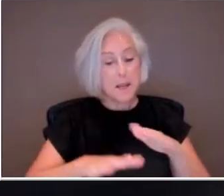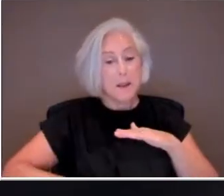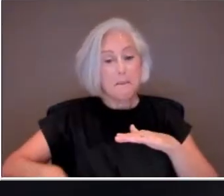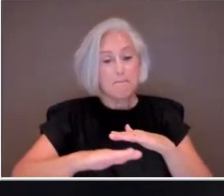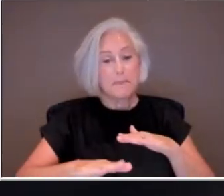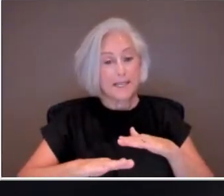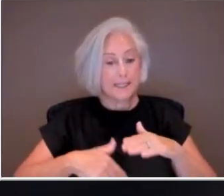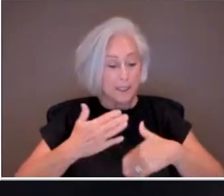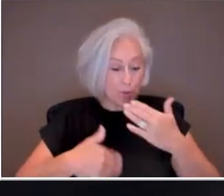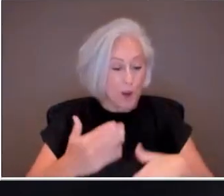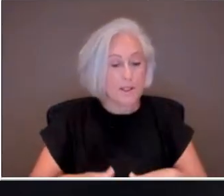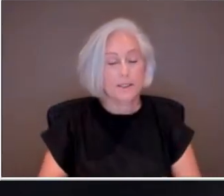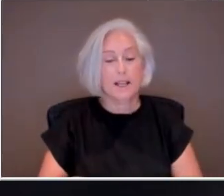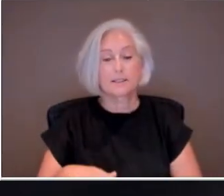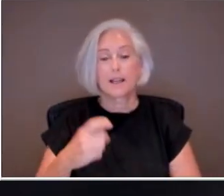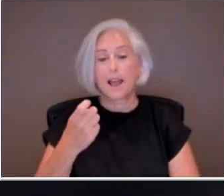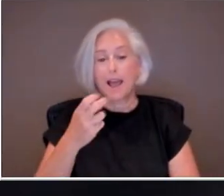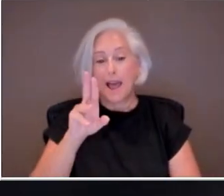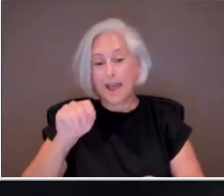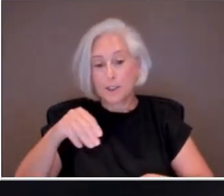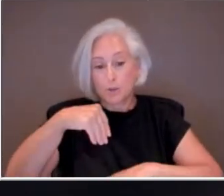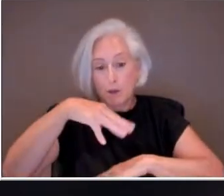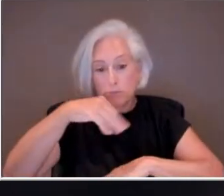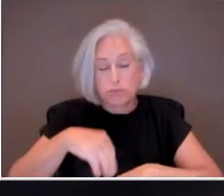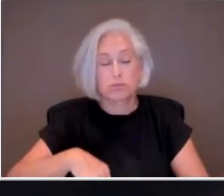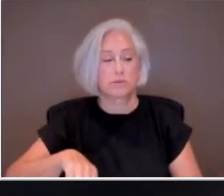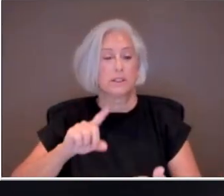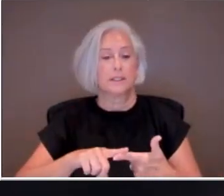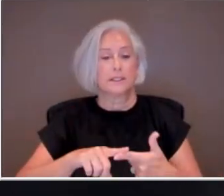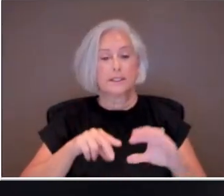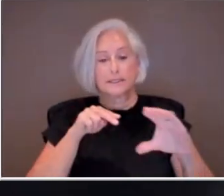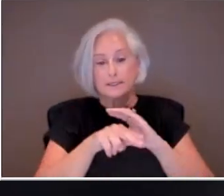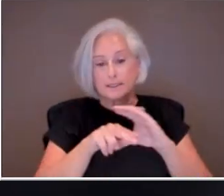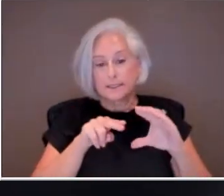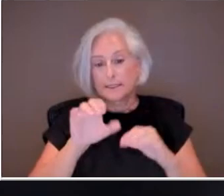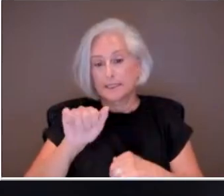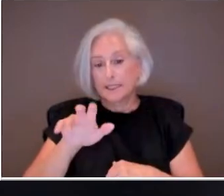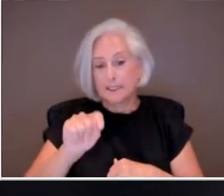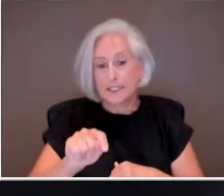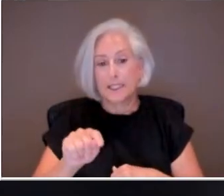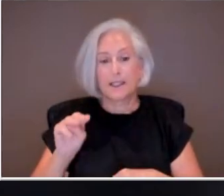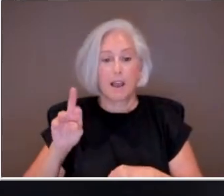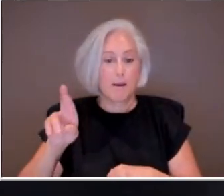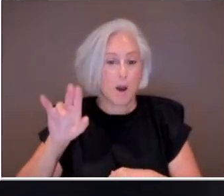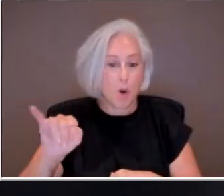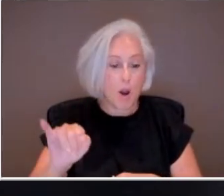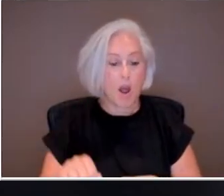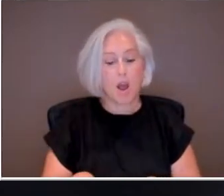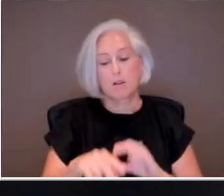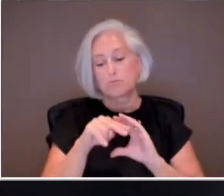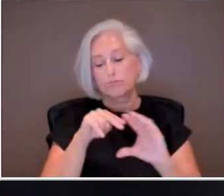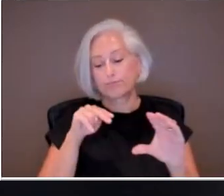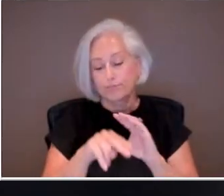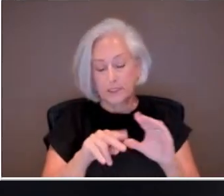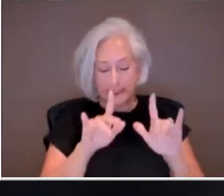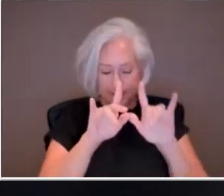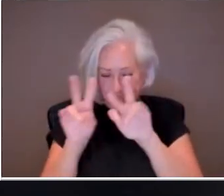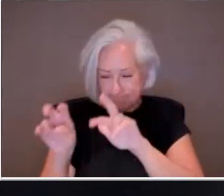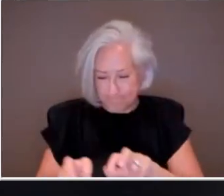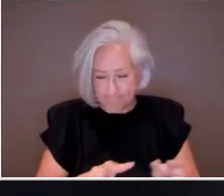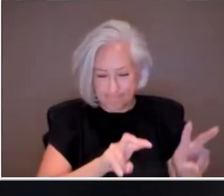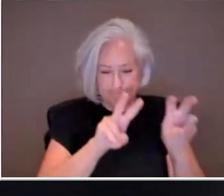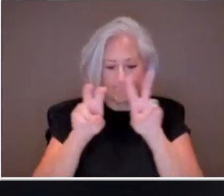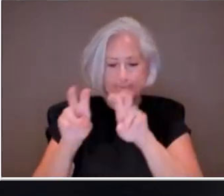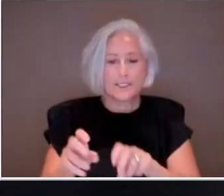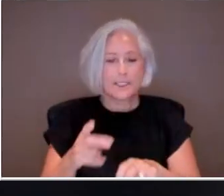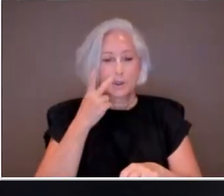and CTs, and I think all orthopedic surgeons need to have some level of training when you're looking at these imaging, different imaging modalities, to have